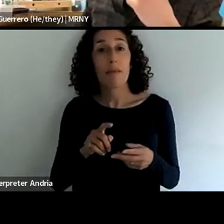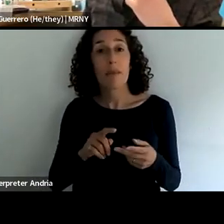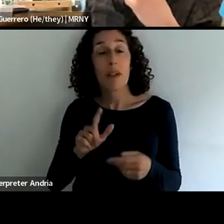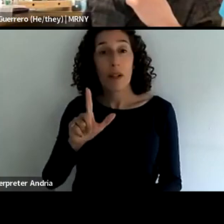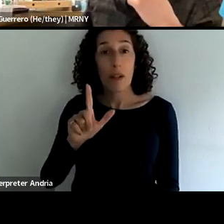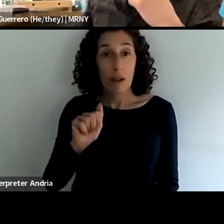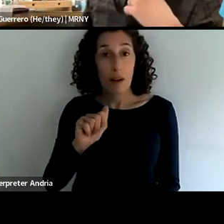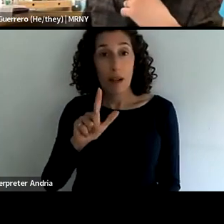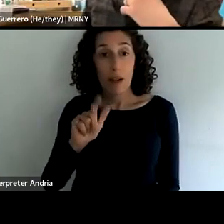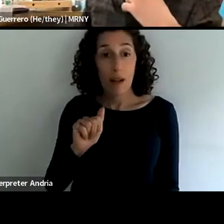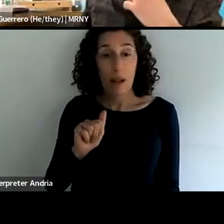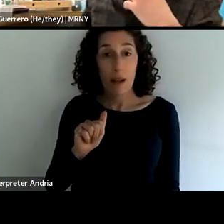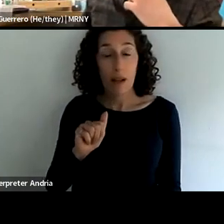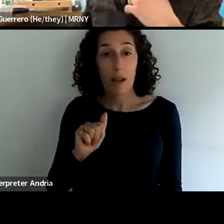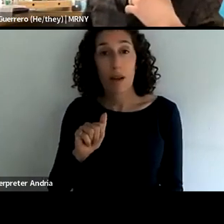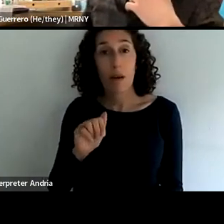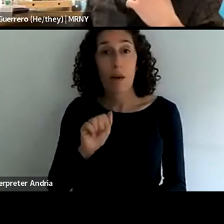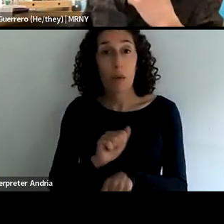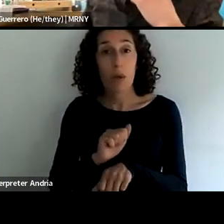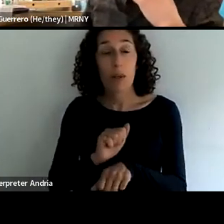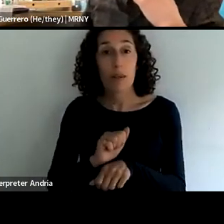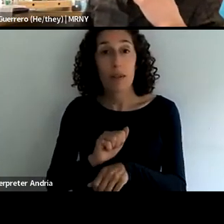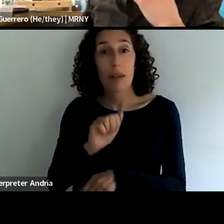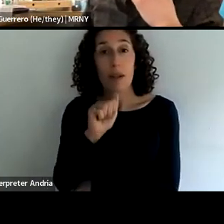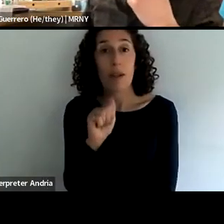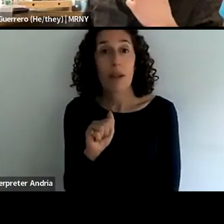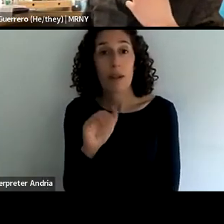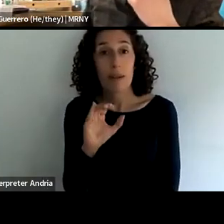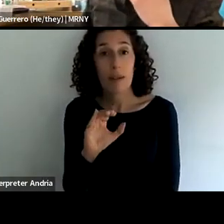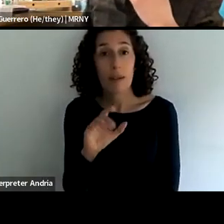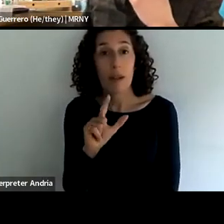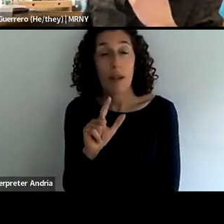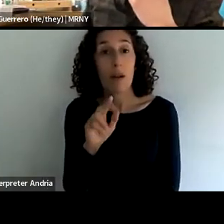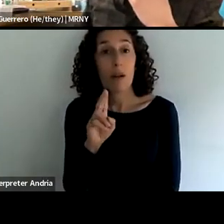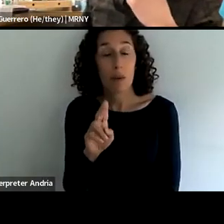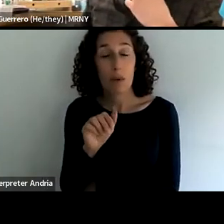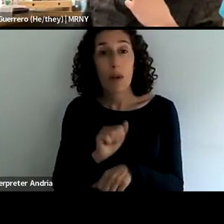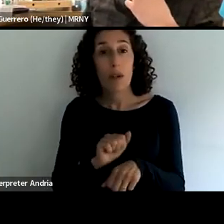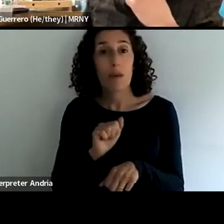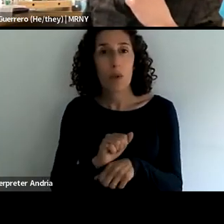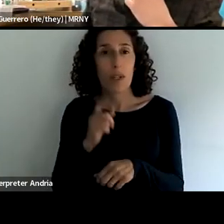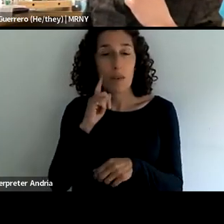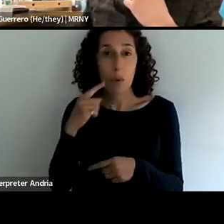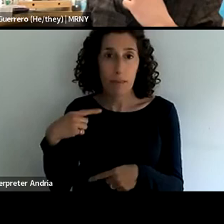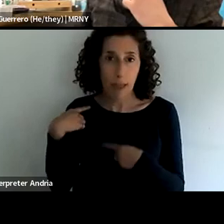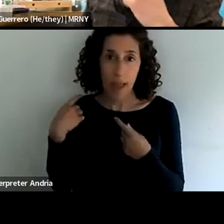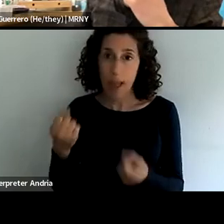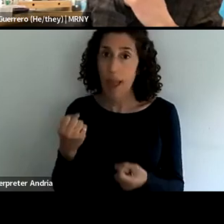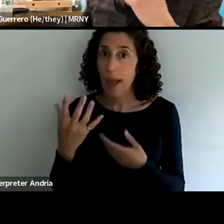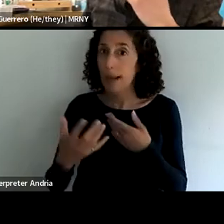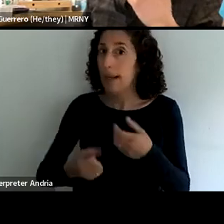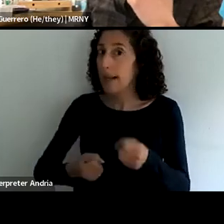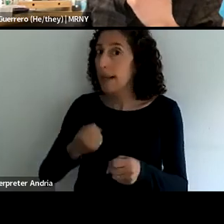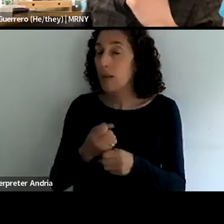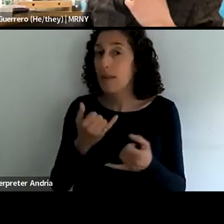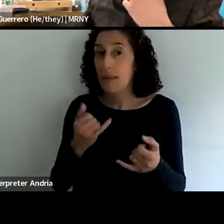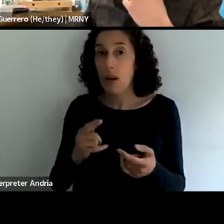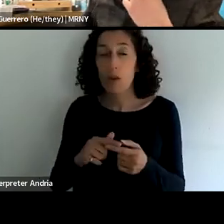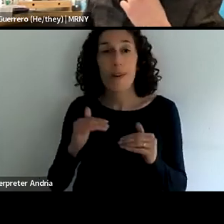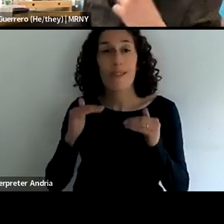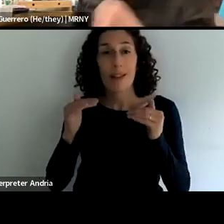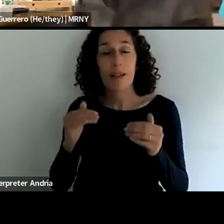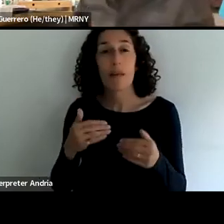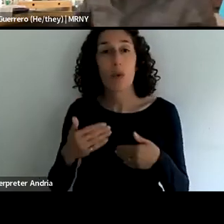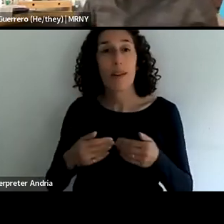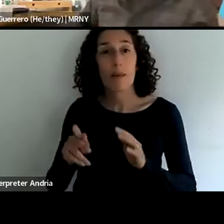Zanel, who works at the ACLU, working day in, day out for decades now to advance progressive policies and